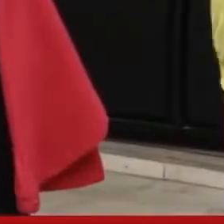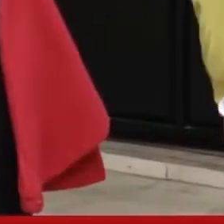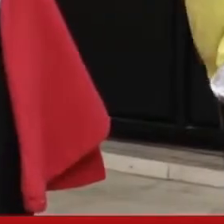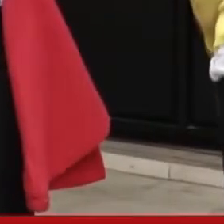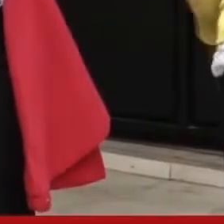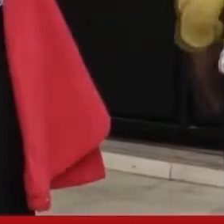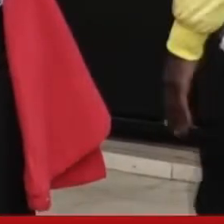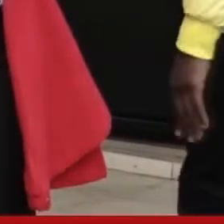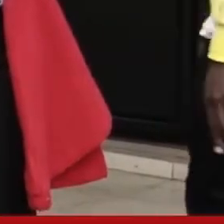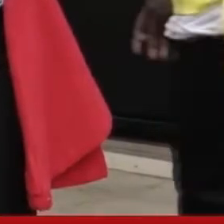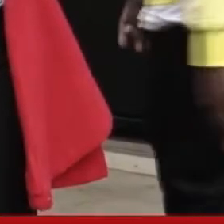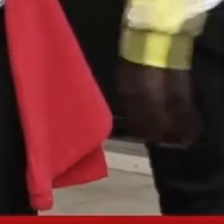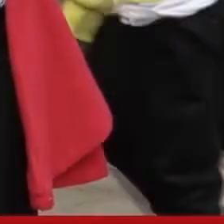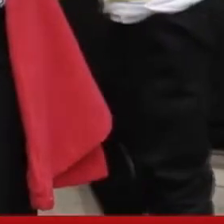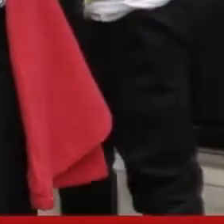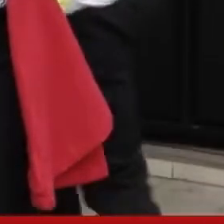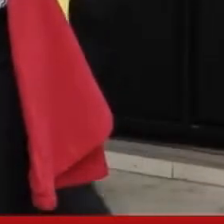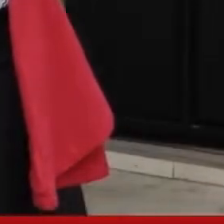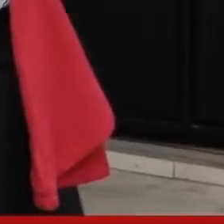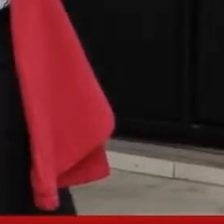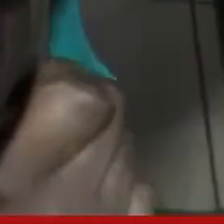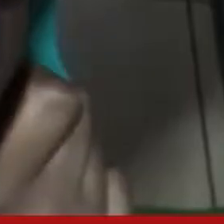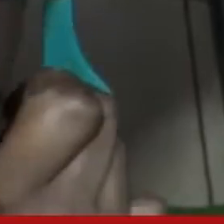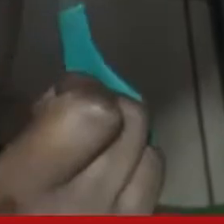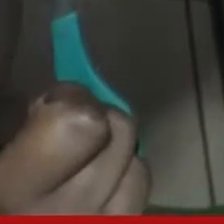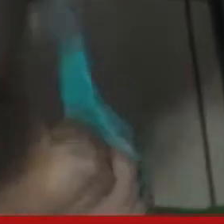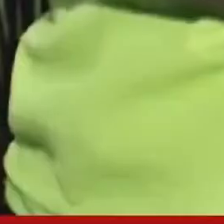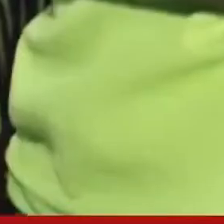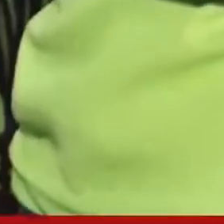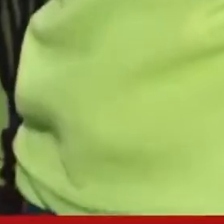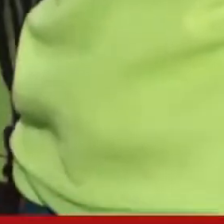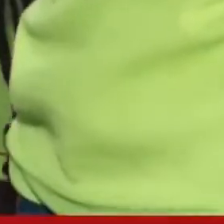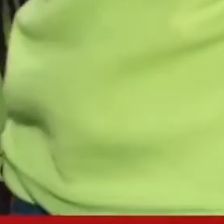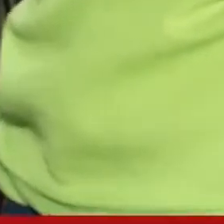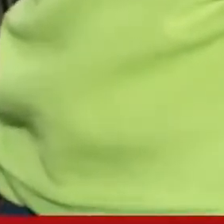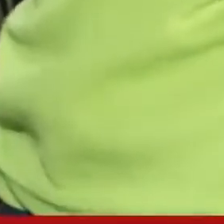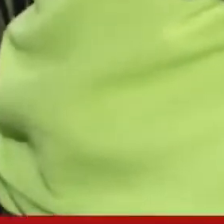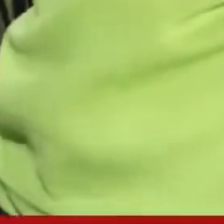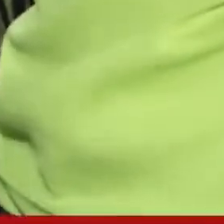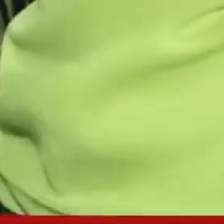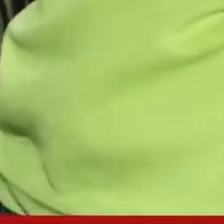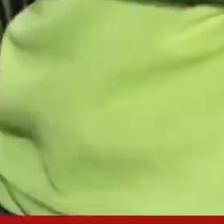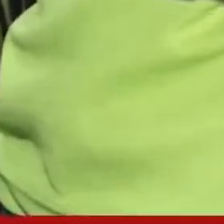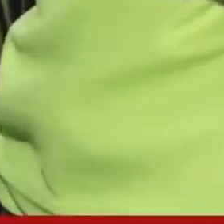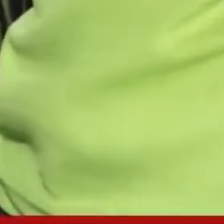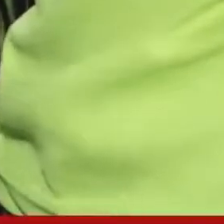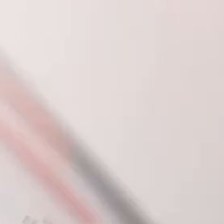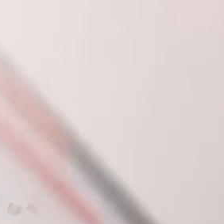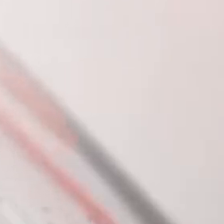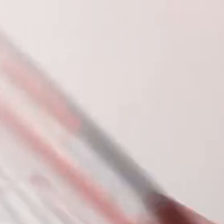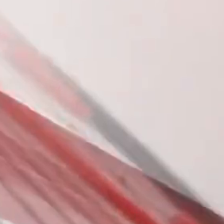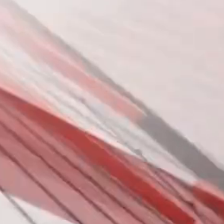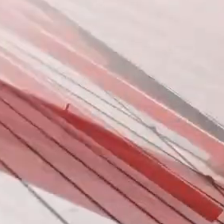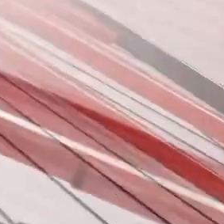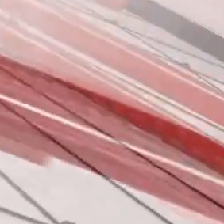And government urged to fund technical students in colleges to encourage self-employment among students.